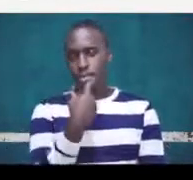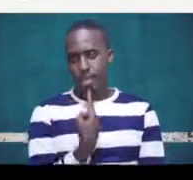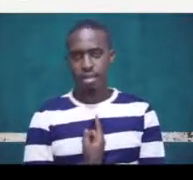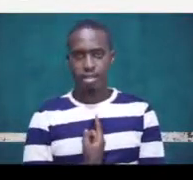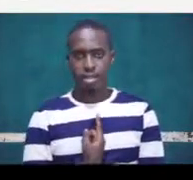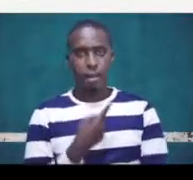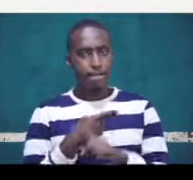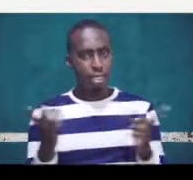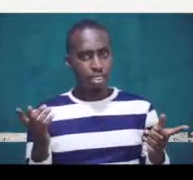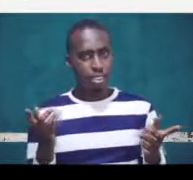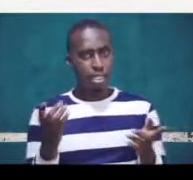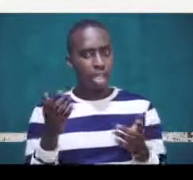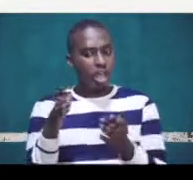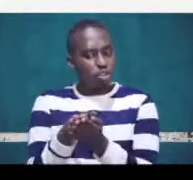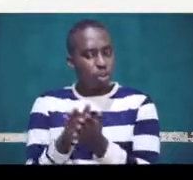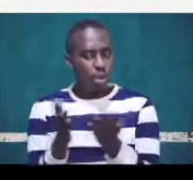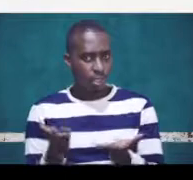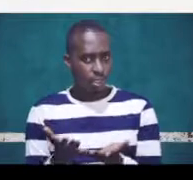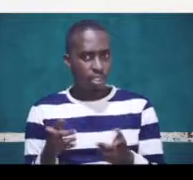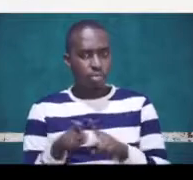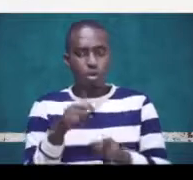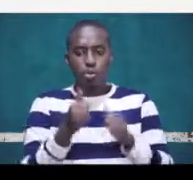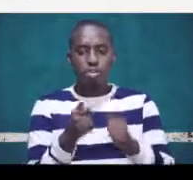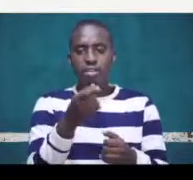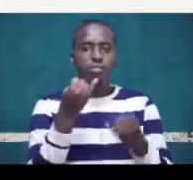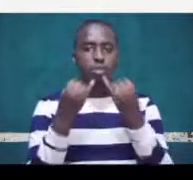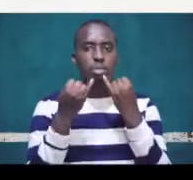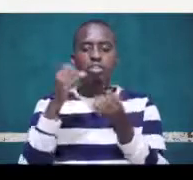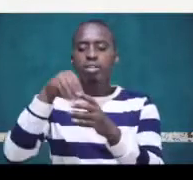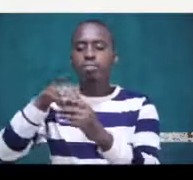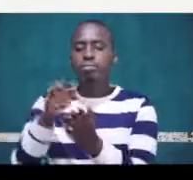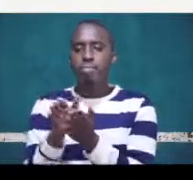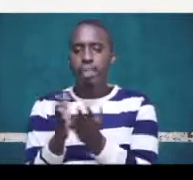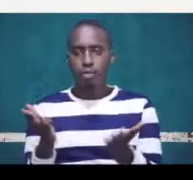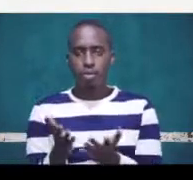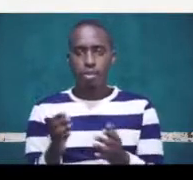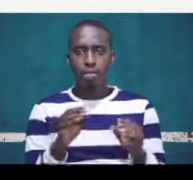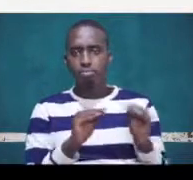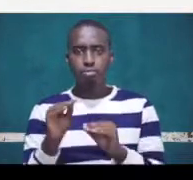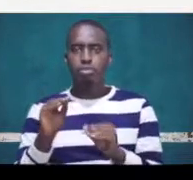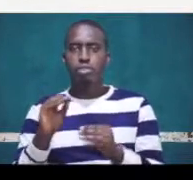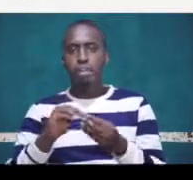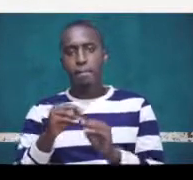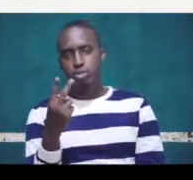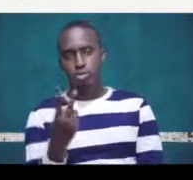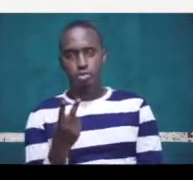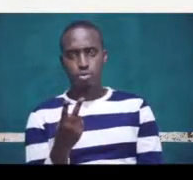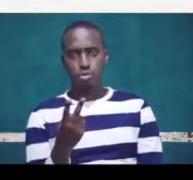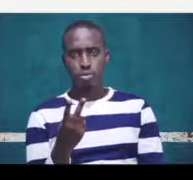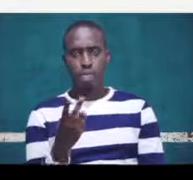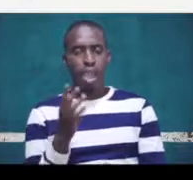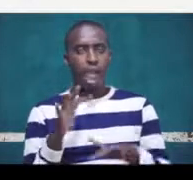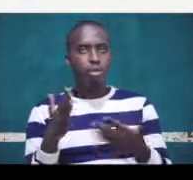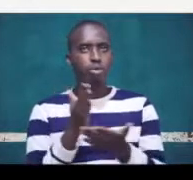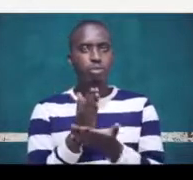But where is the store? And in which form is this information stored? Which takes us to bullet number 2. Why do